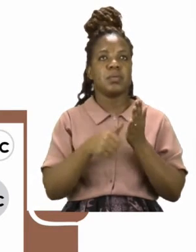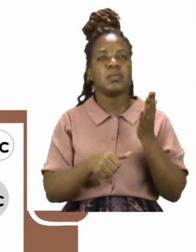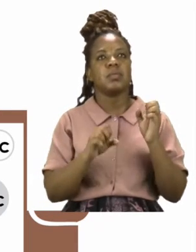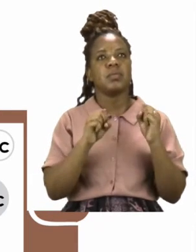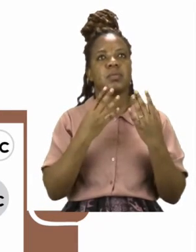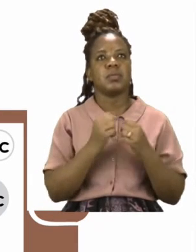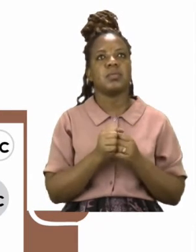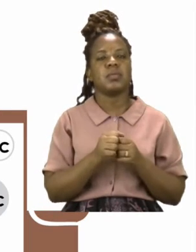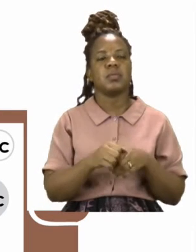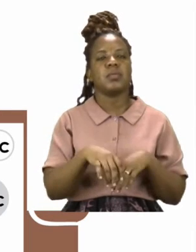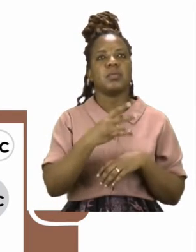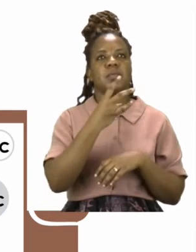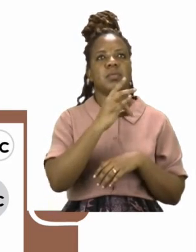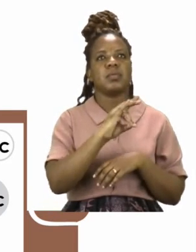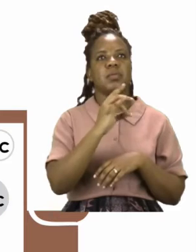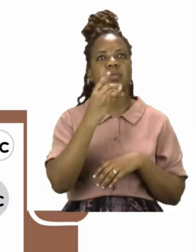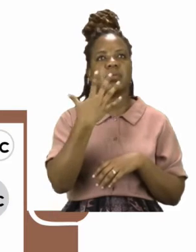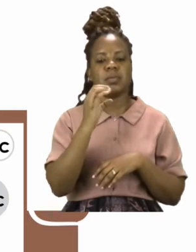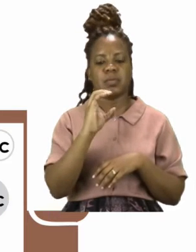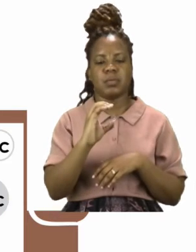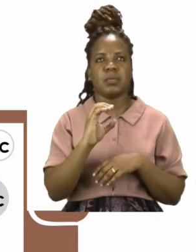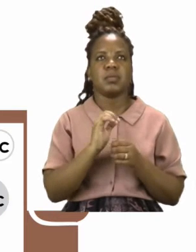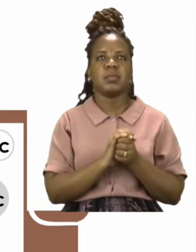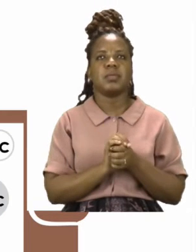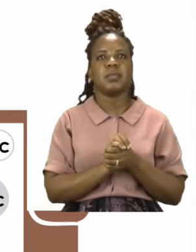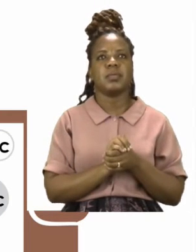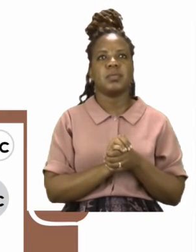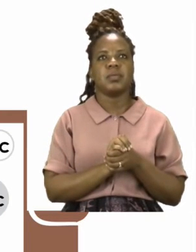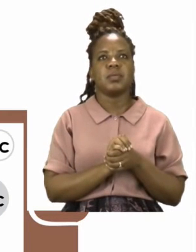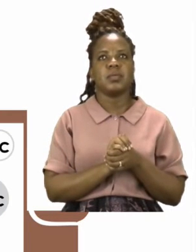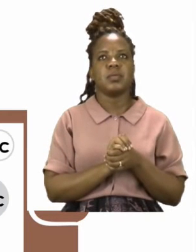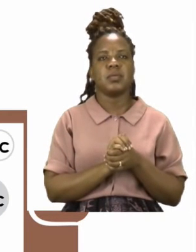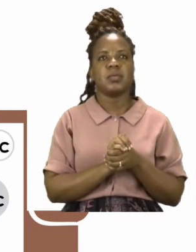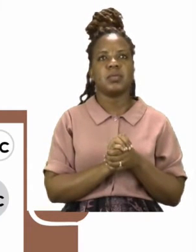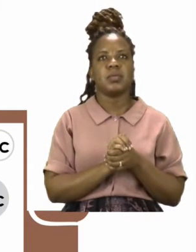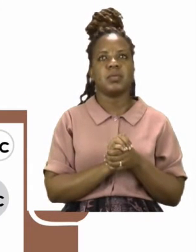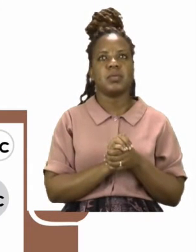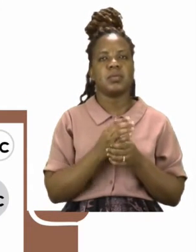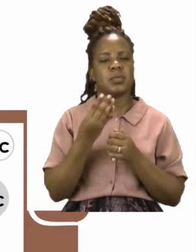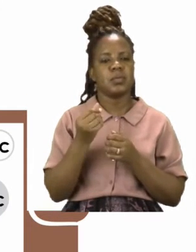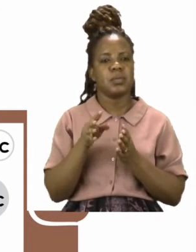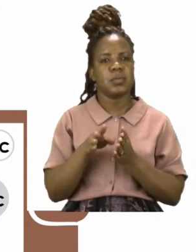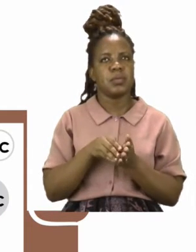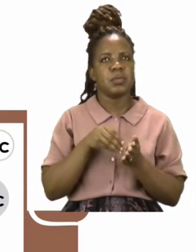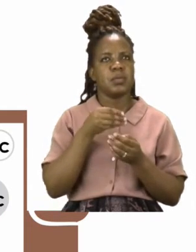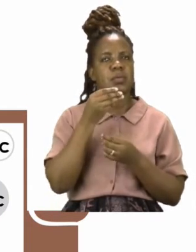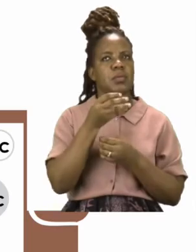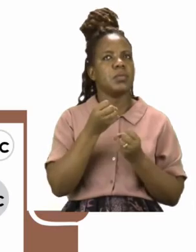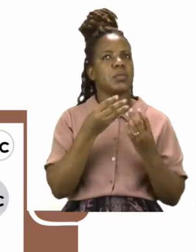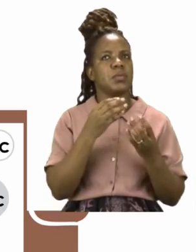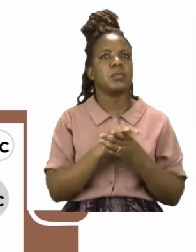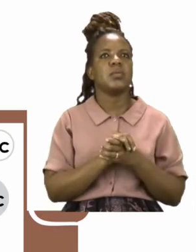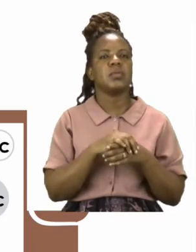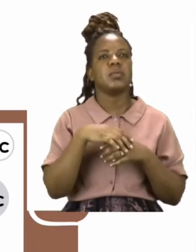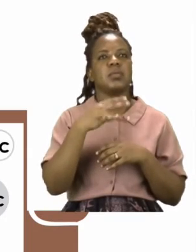for the pencil. If you go into the wallet, you have to take out 75 cents. So, let me show